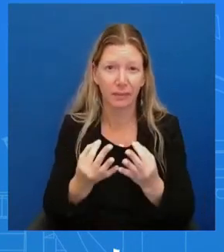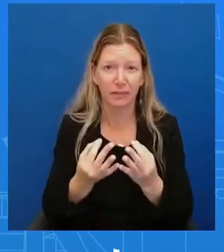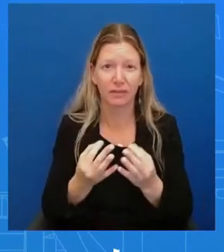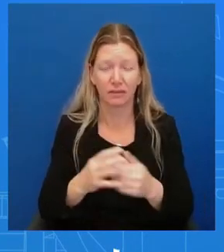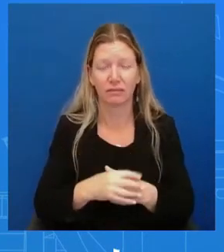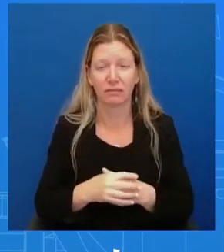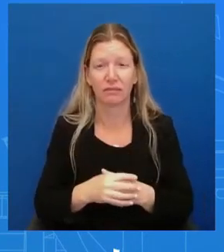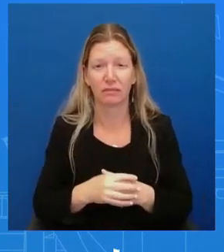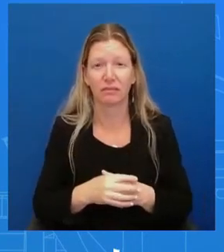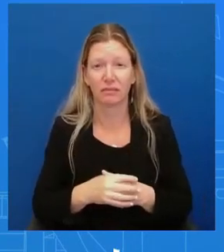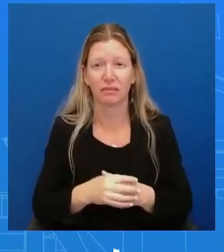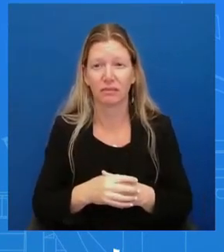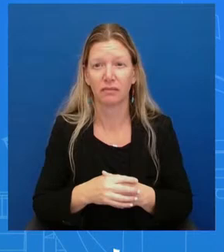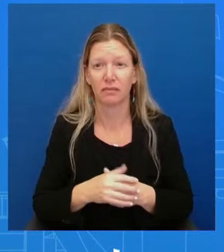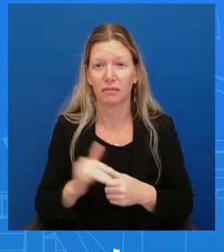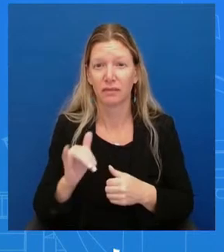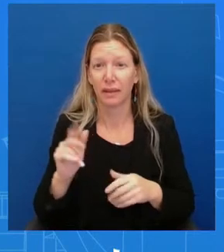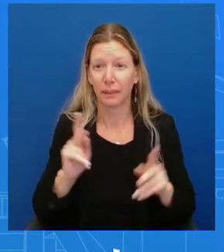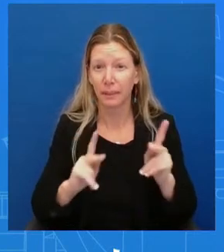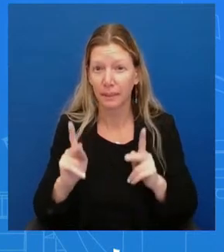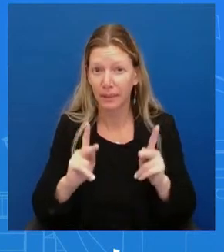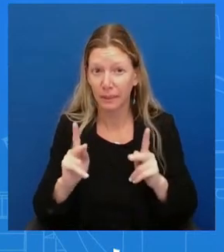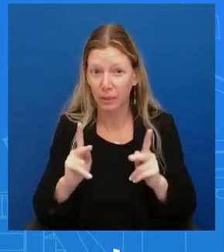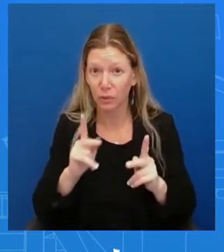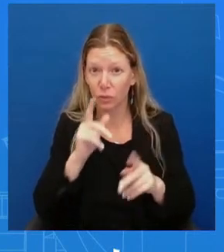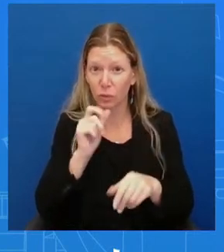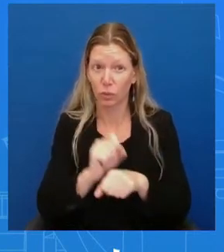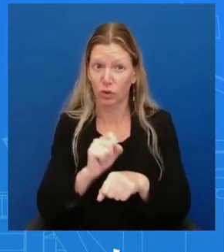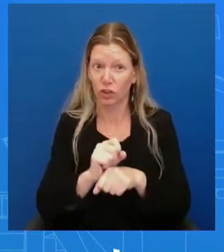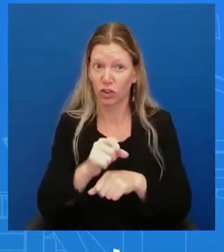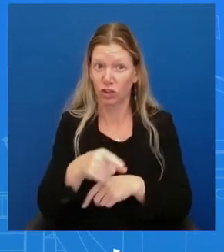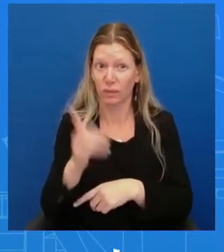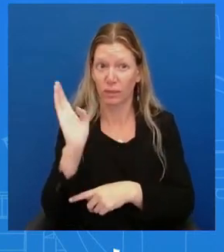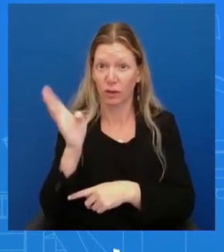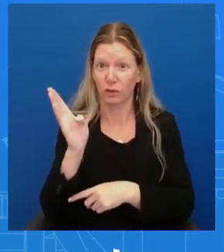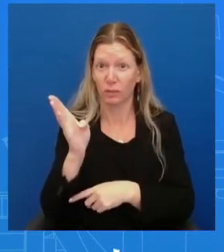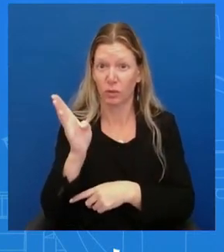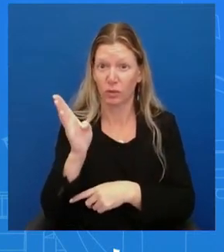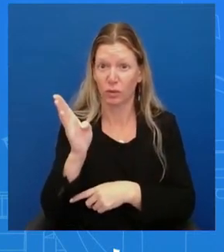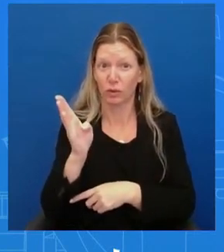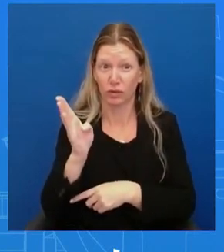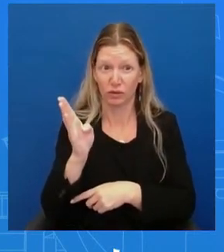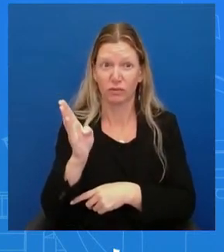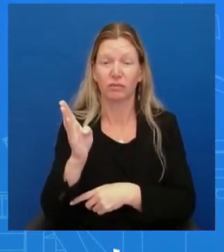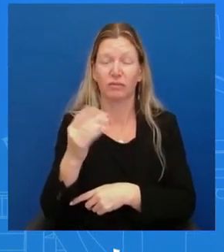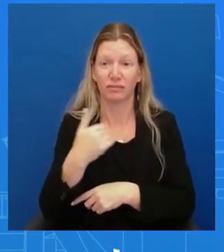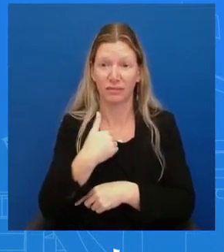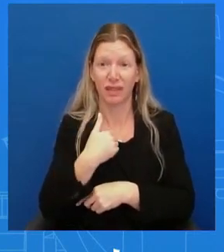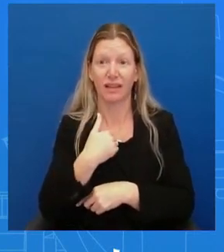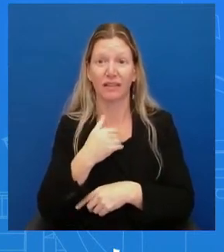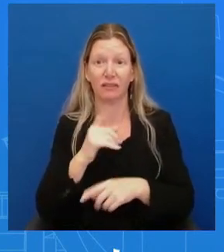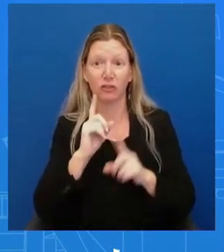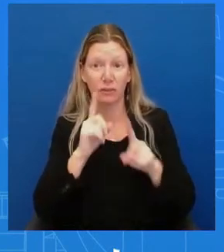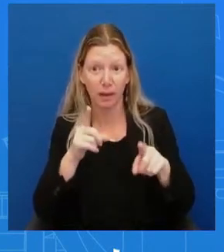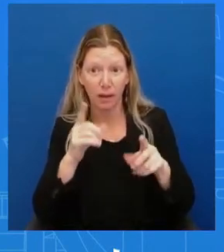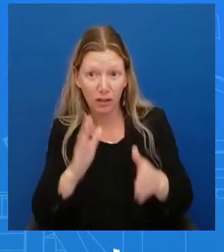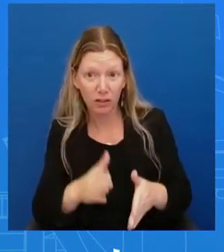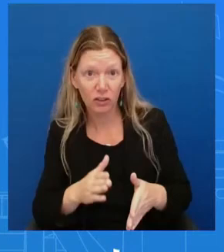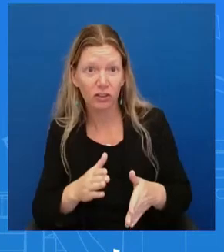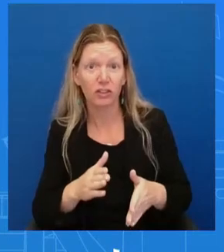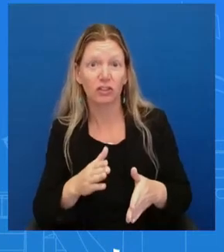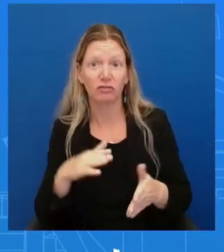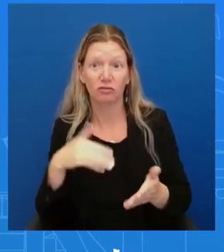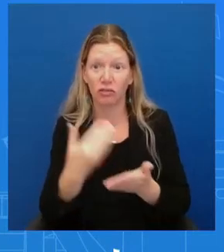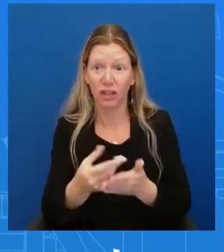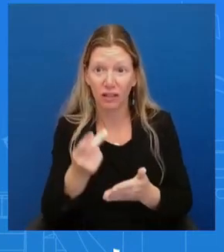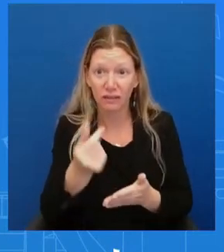folks who are working on the ground, whether it's the first responders who were there in the first couple of hours or the folks who are there now, to see to see the president,